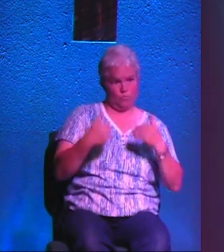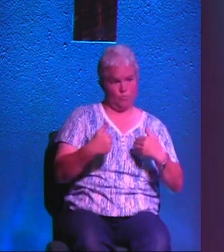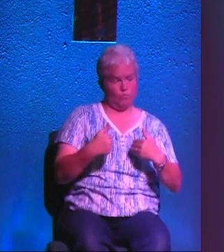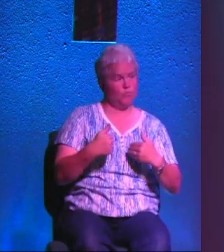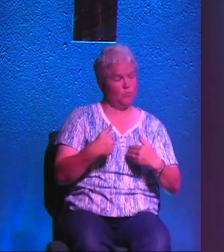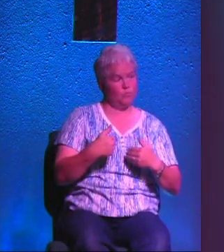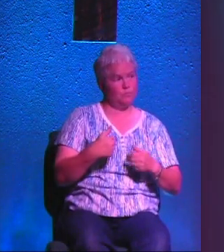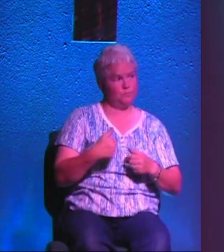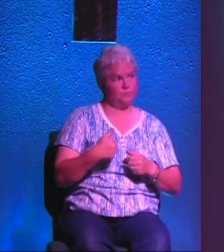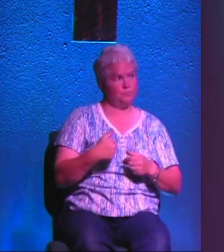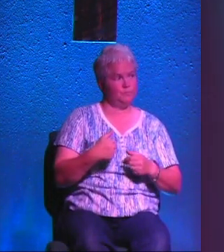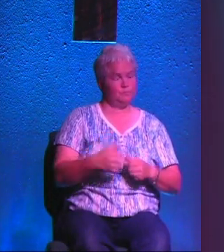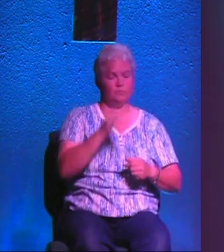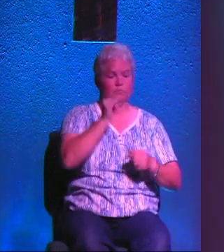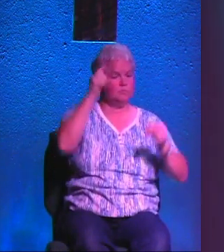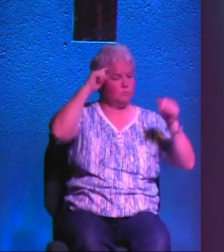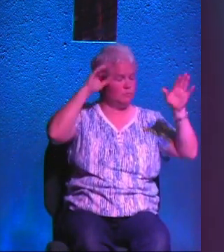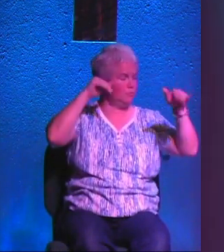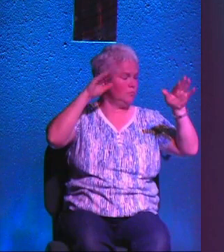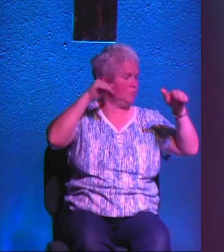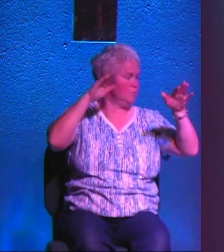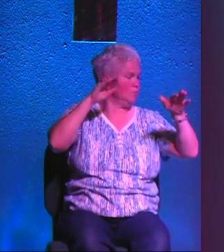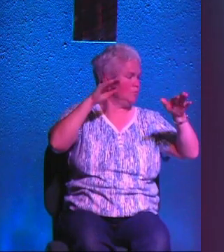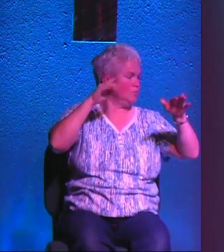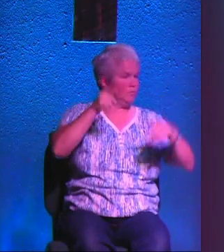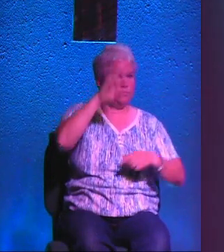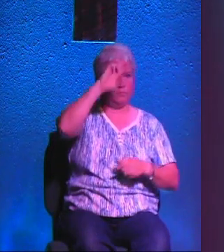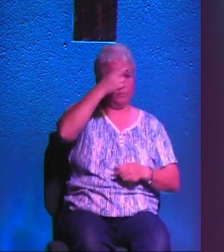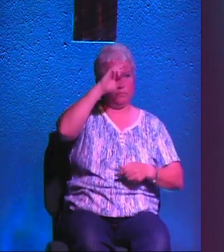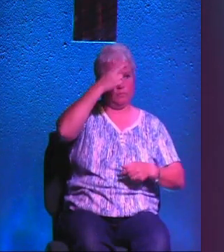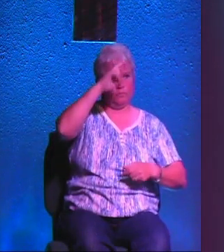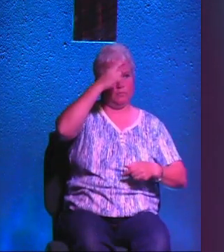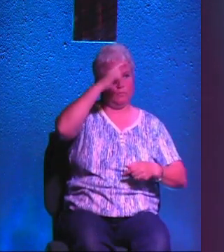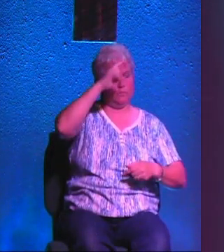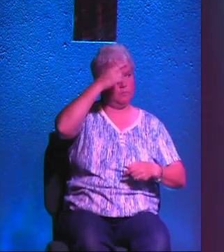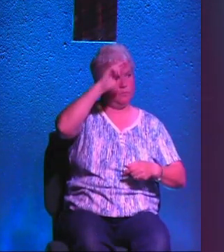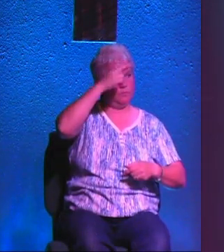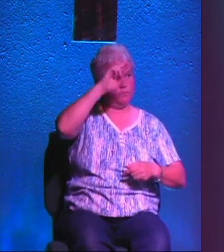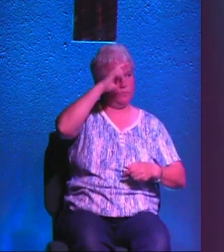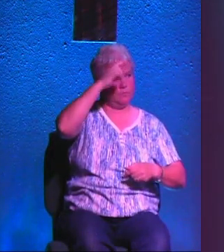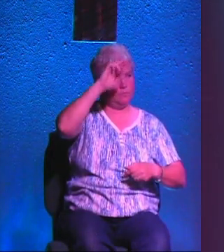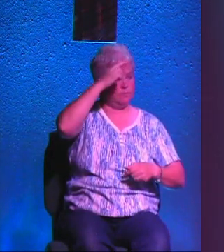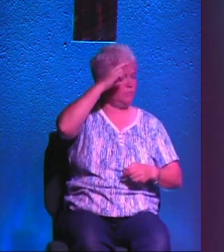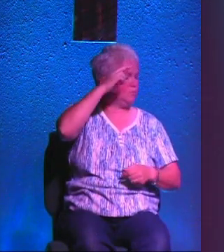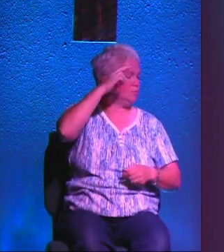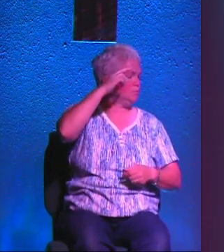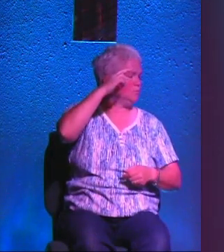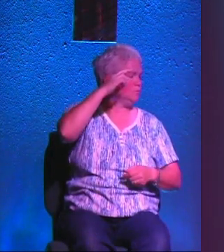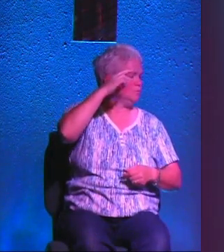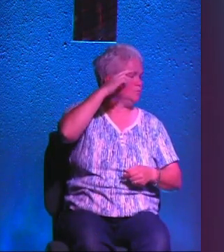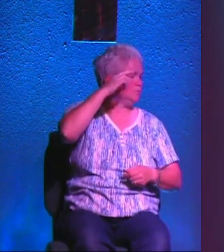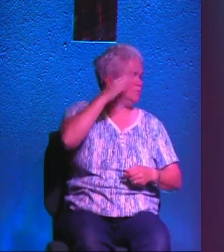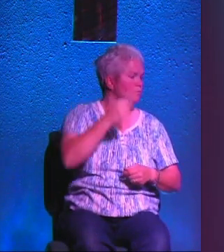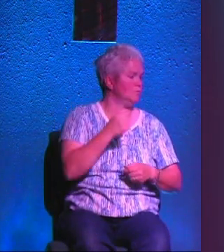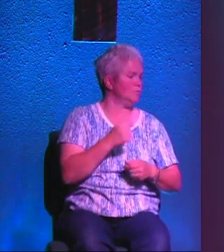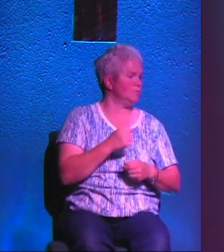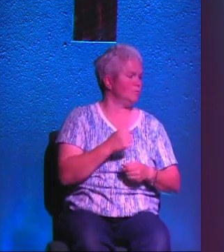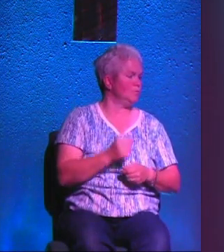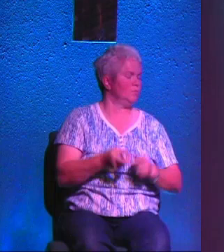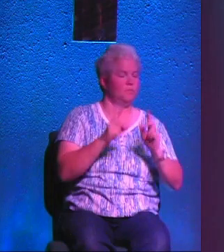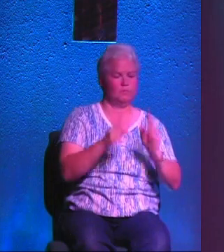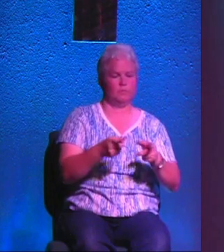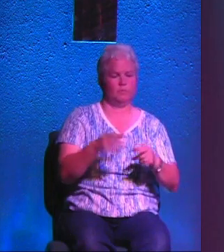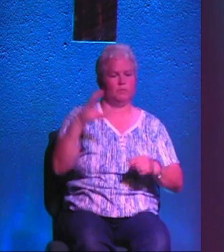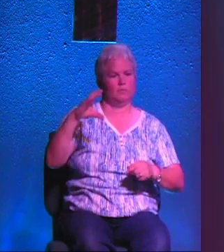because, and I hope we all realize this, it's that the issues that were